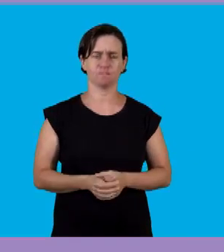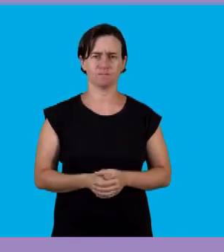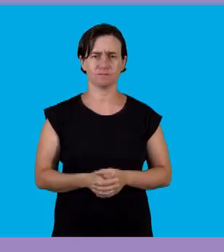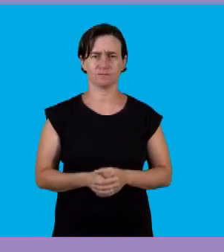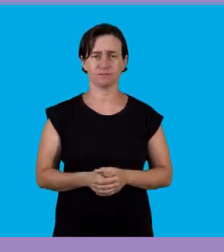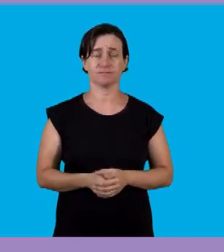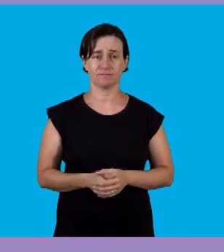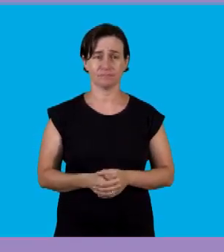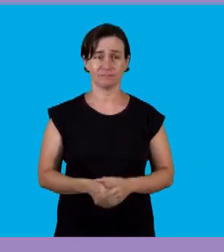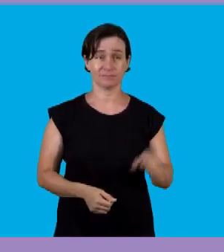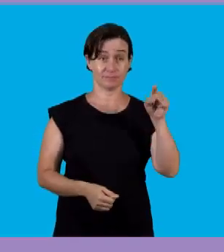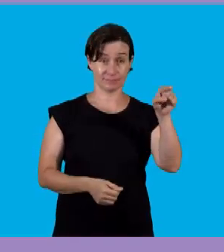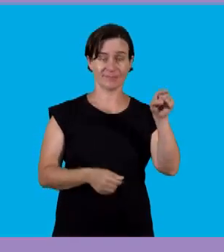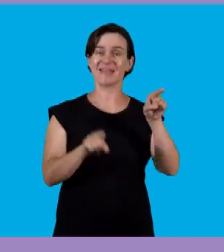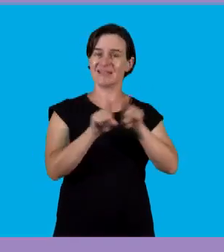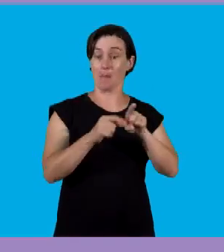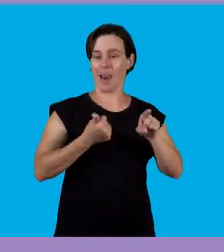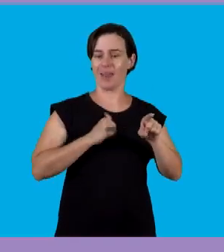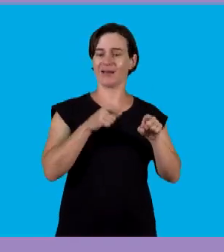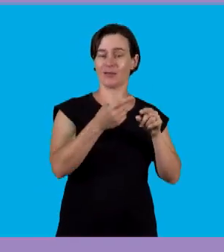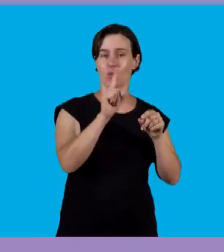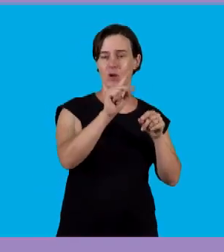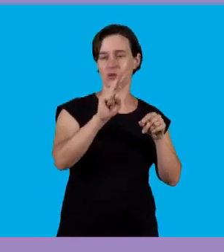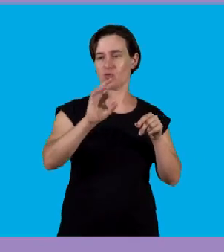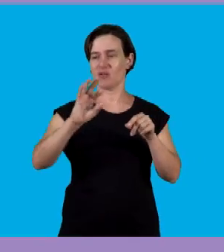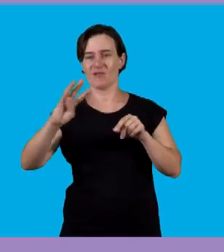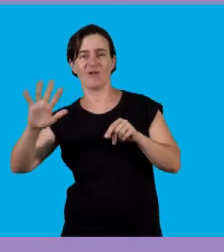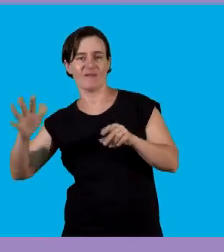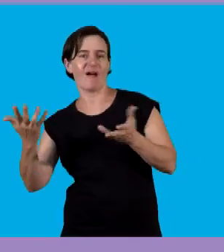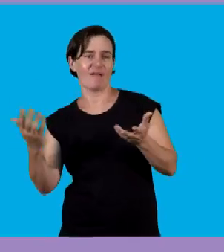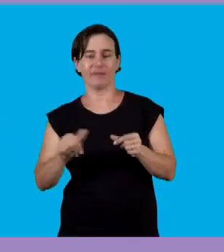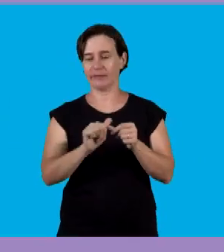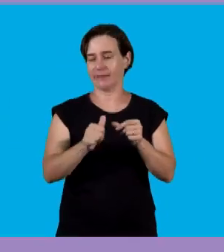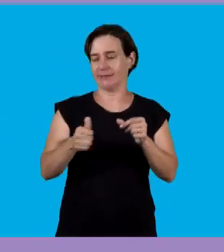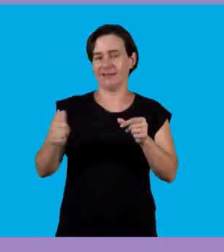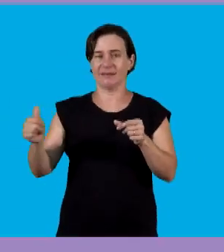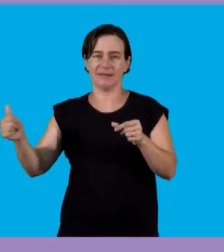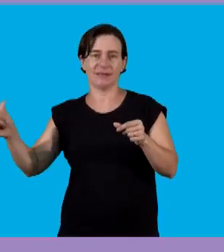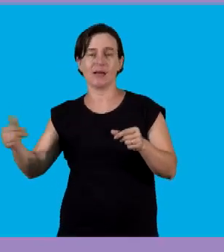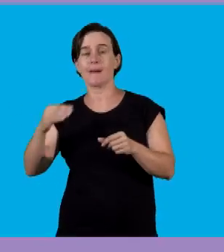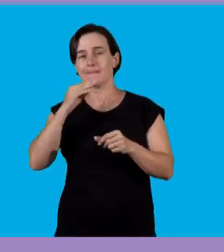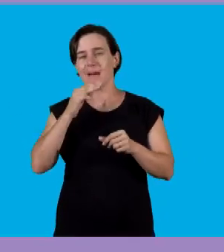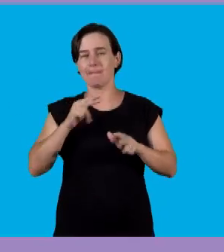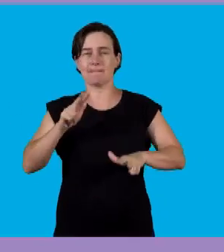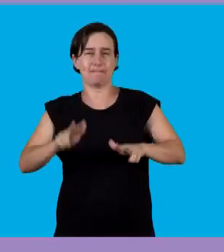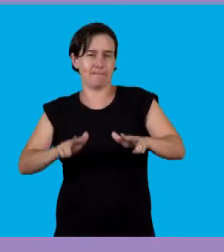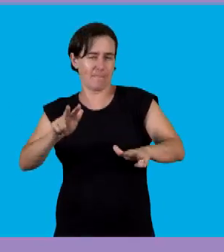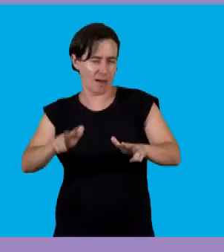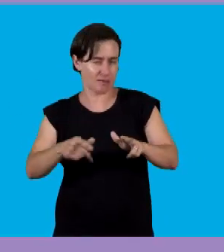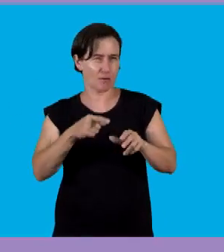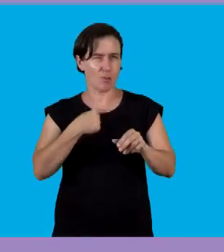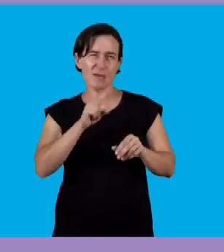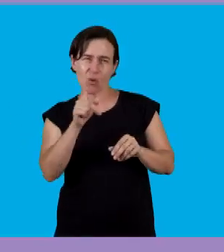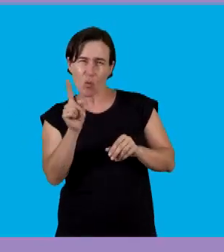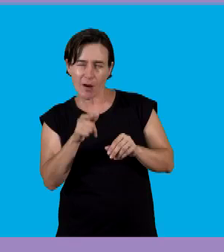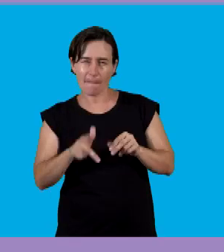our input values are consecutive numbers, this actually means that these values are forming a pattern. So